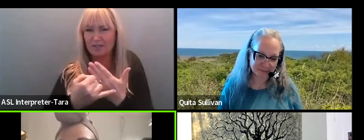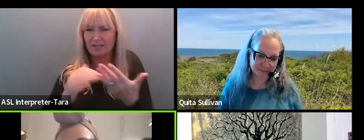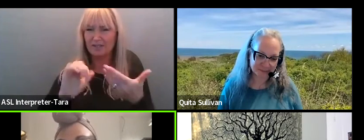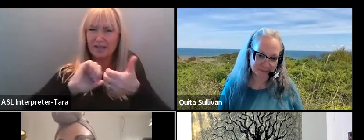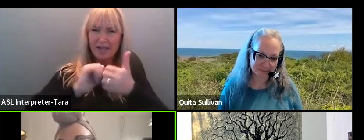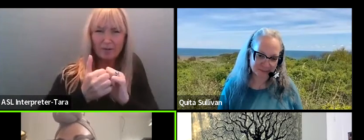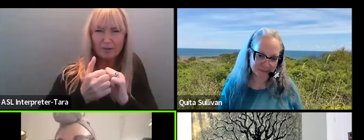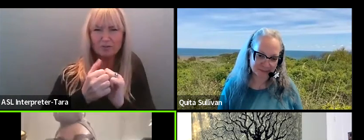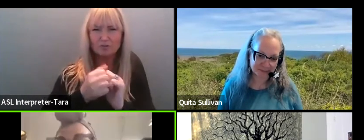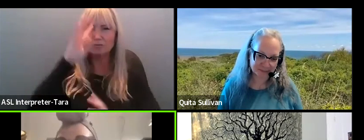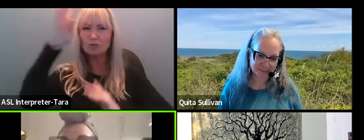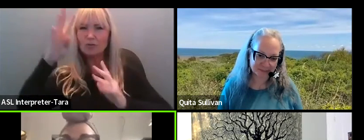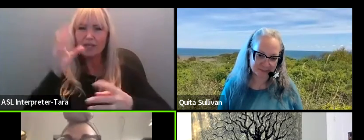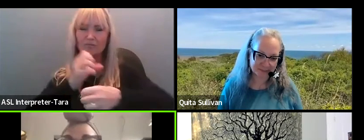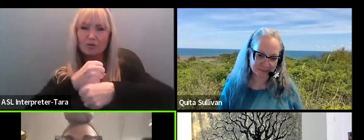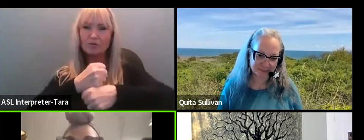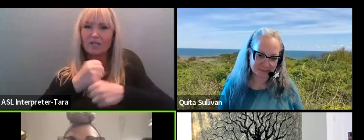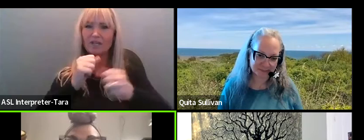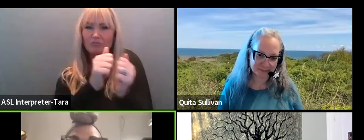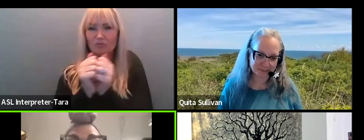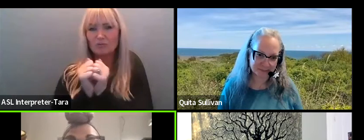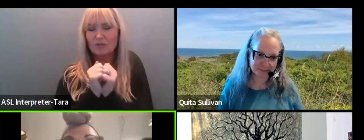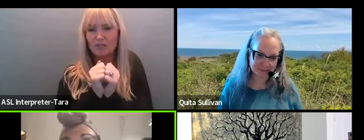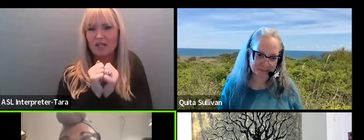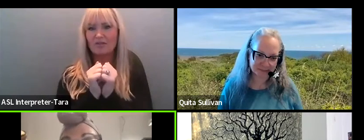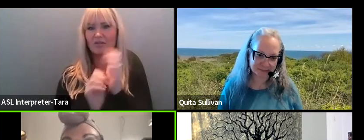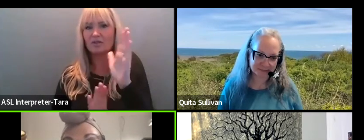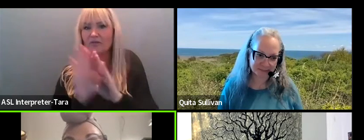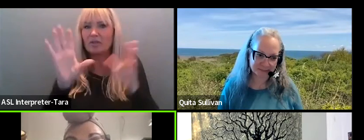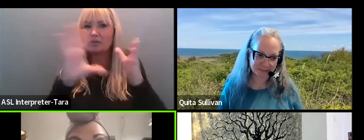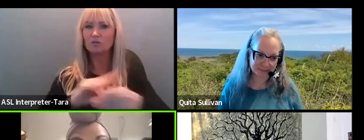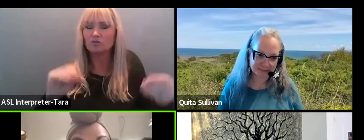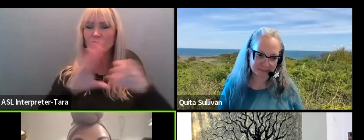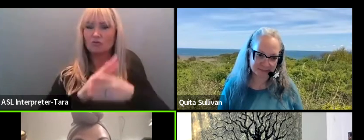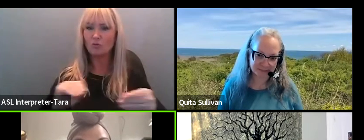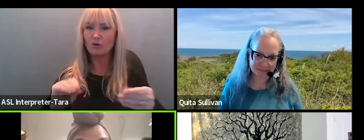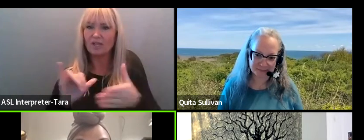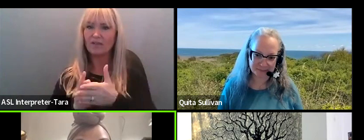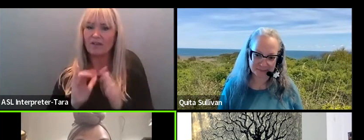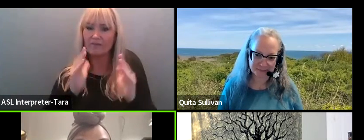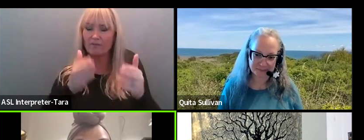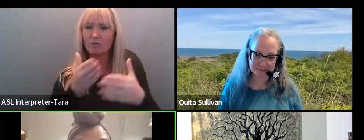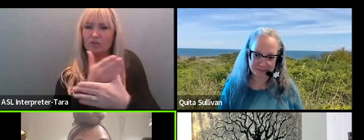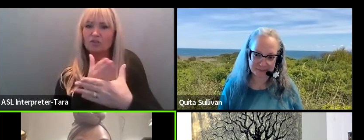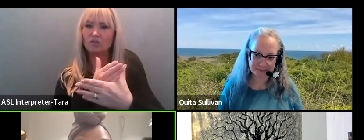creating together and forming a story that focused around sharing your mother's stories?